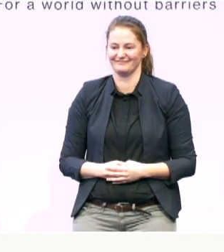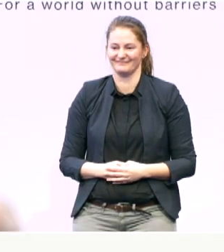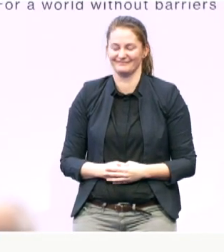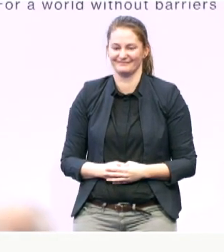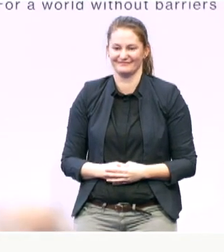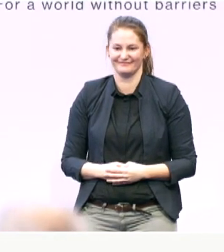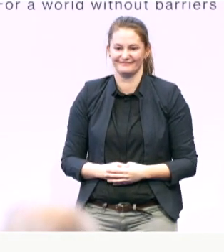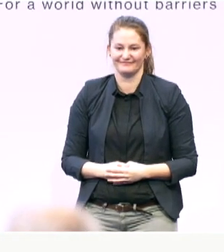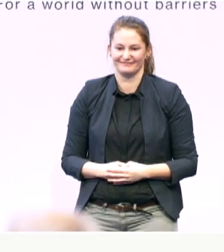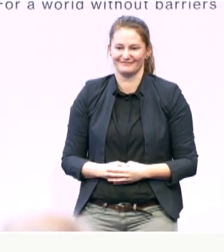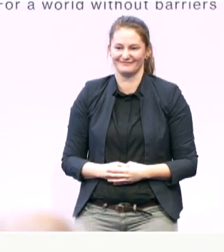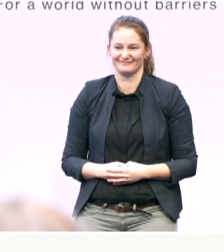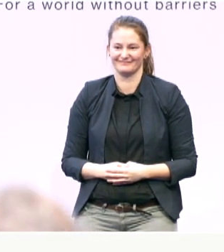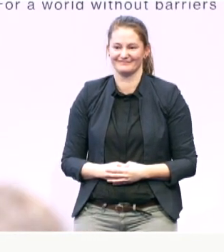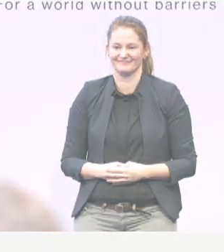That's it.